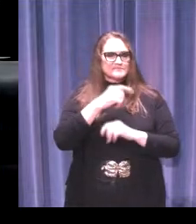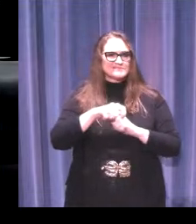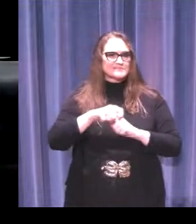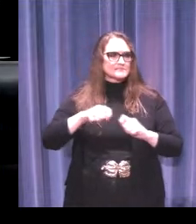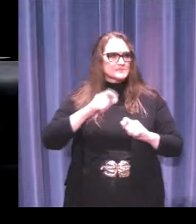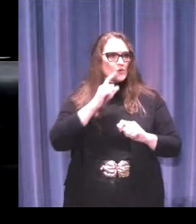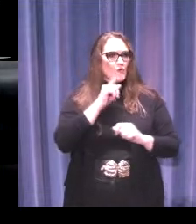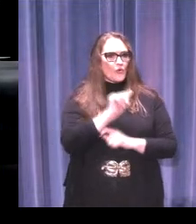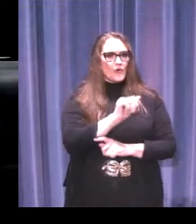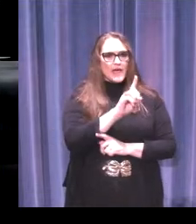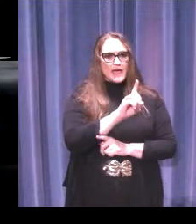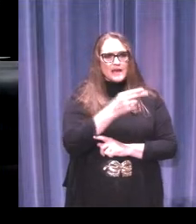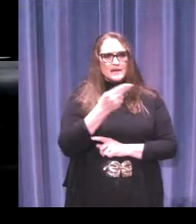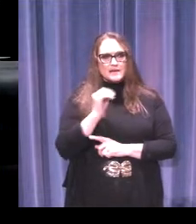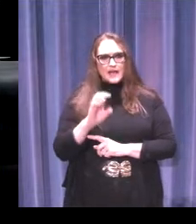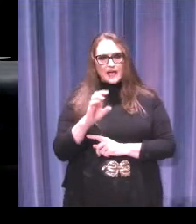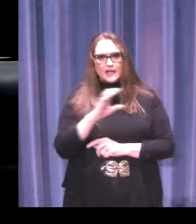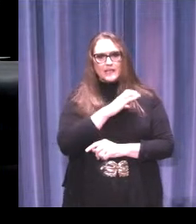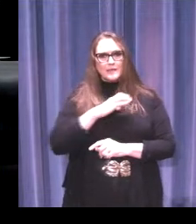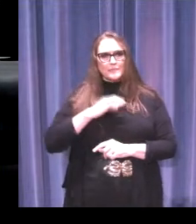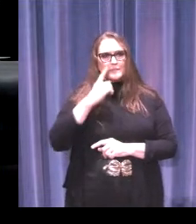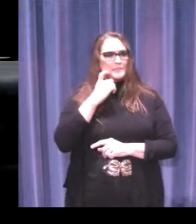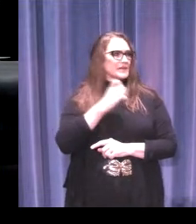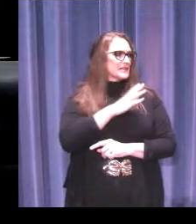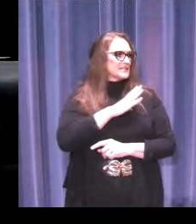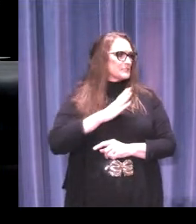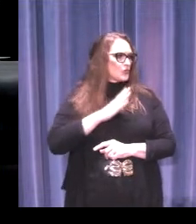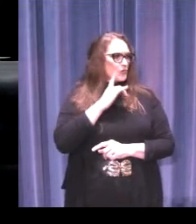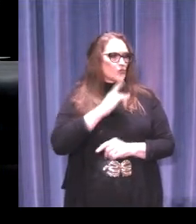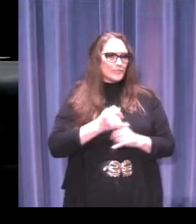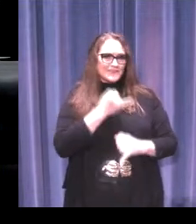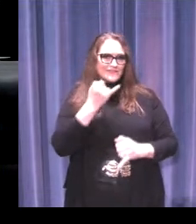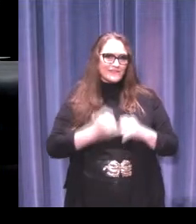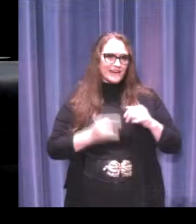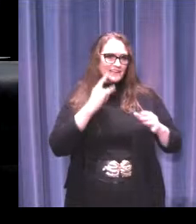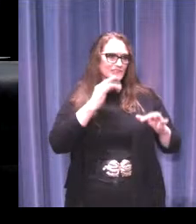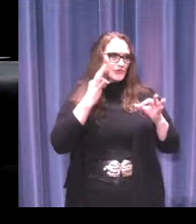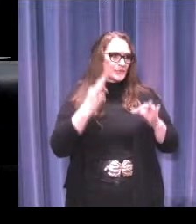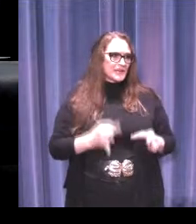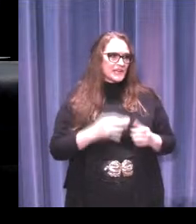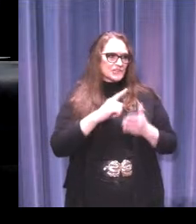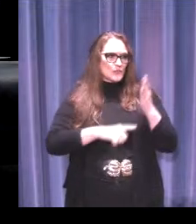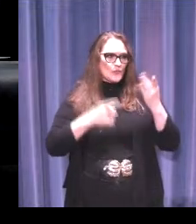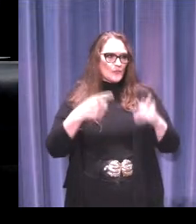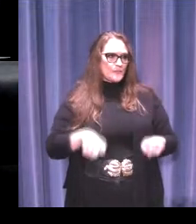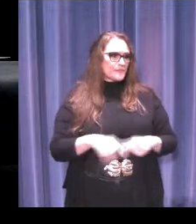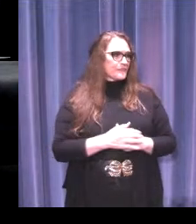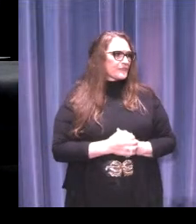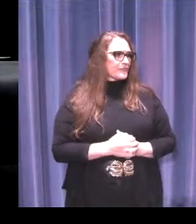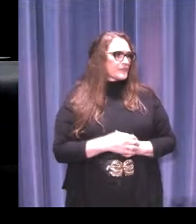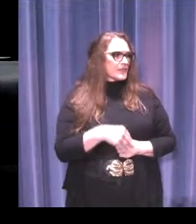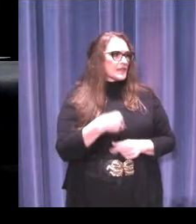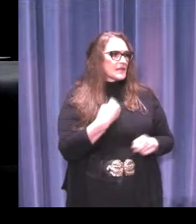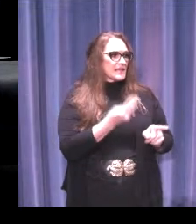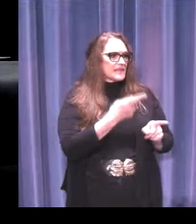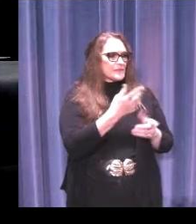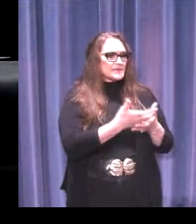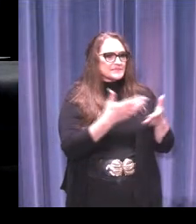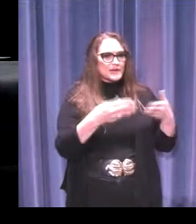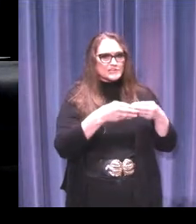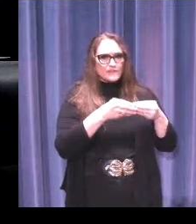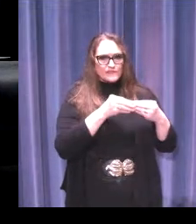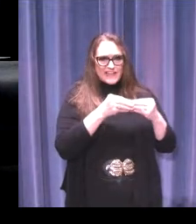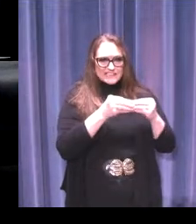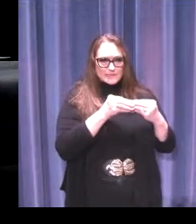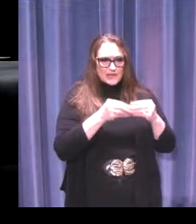ad hoc committee's hands, because the board will be the final determiner of what goes on. So give our attorney as much flexibility, let